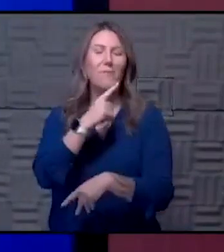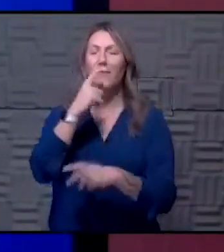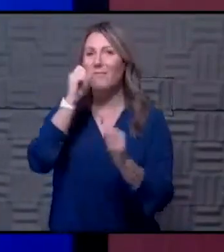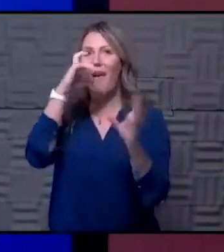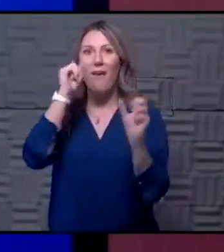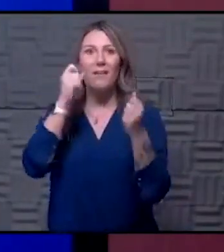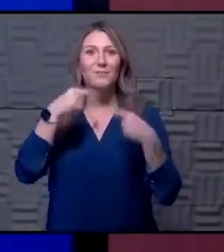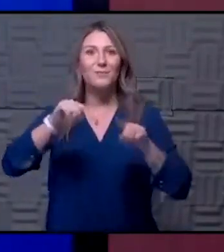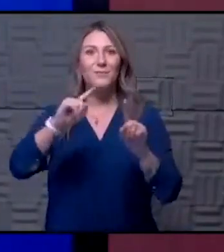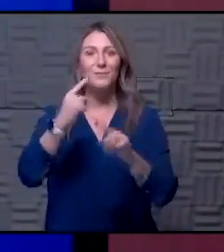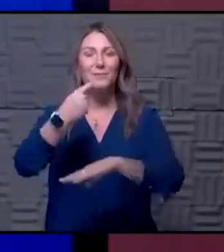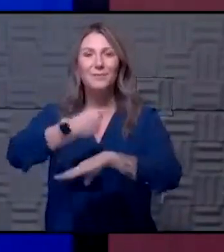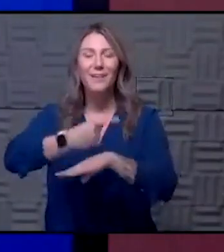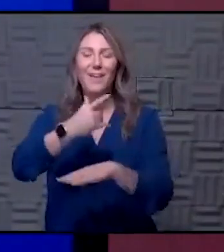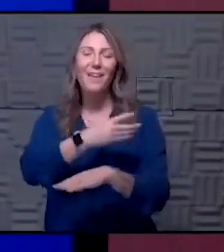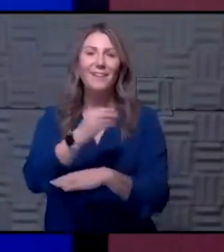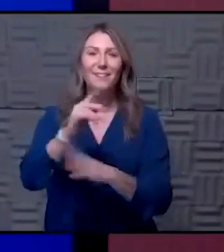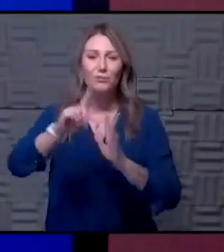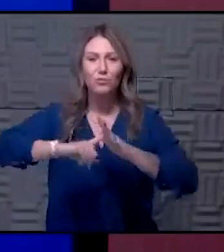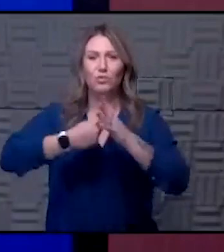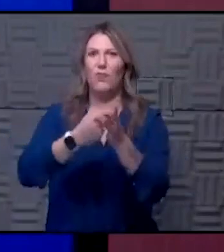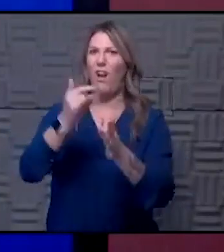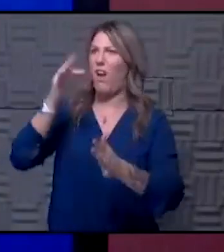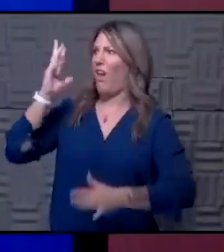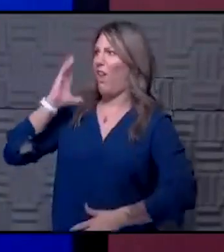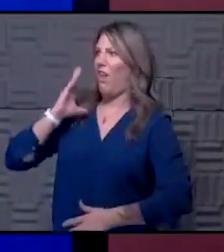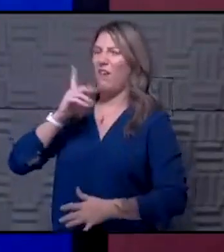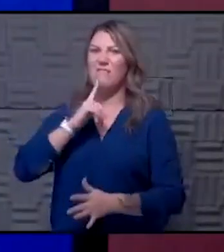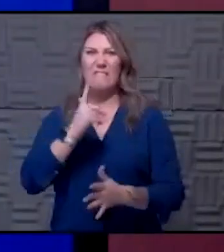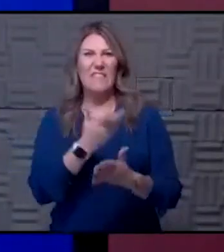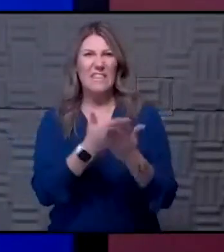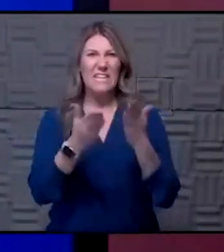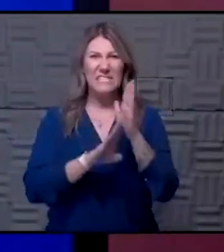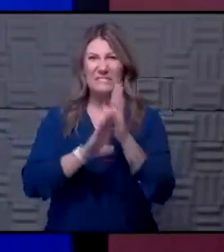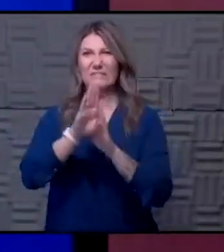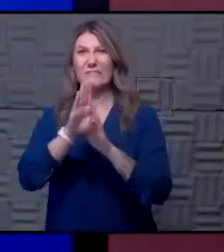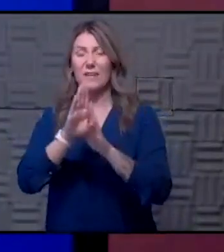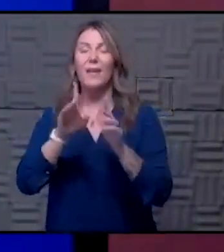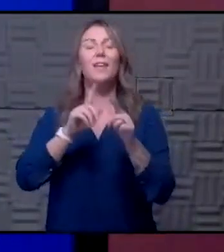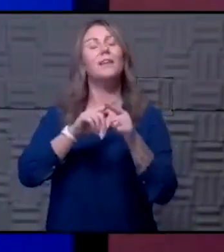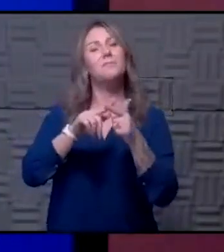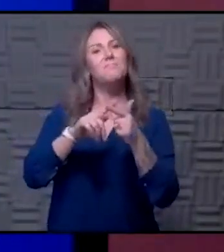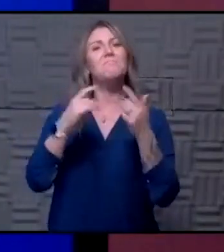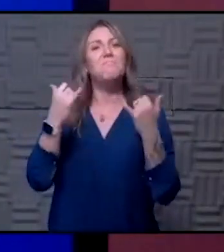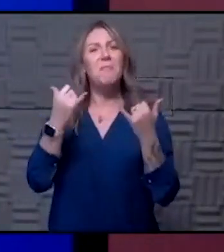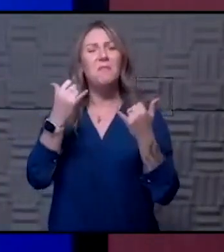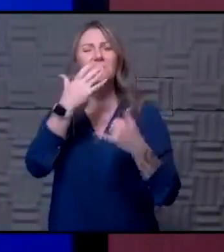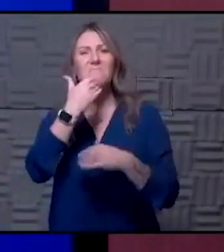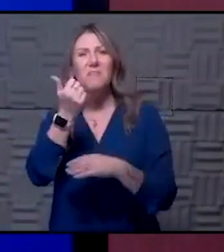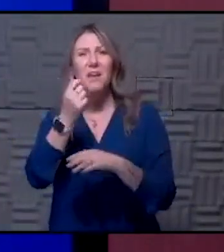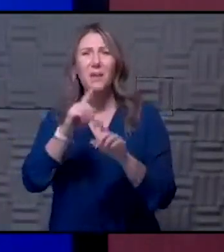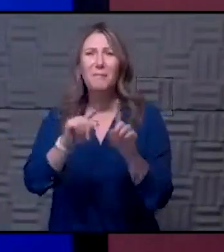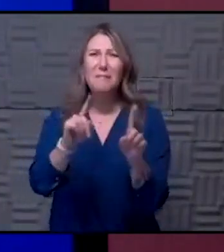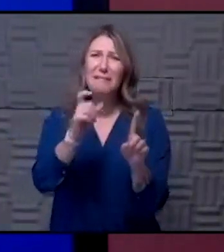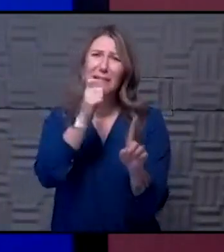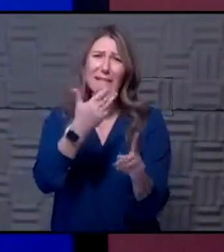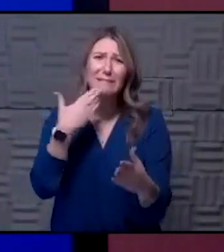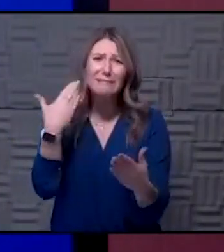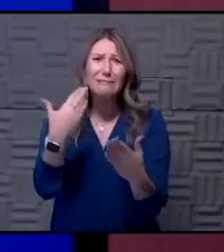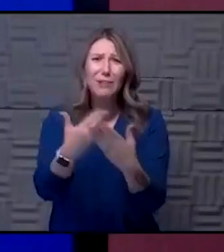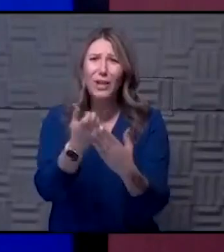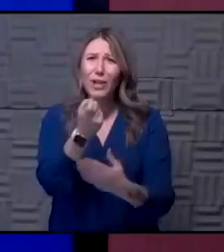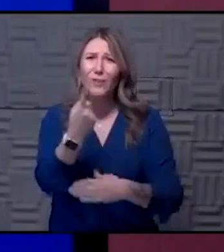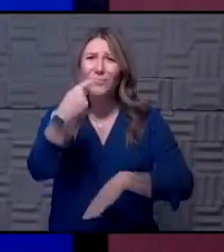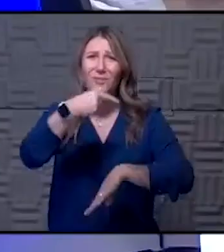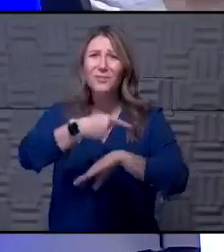them through things when we were starting out, when things got really hot. Things are a little better now, but maybe they're not as good as they were just a